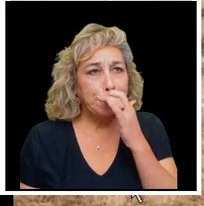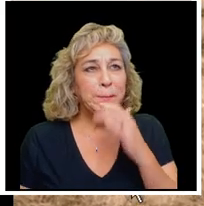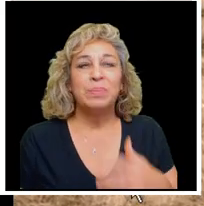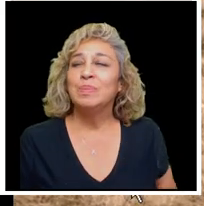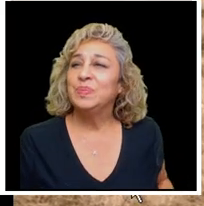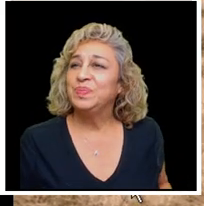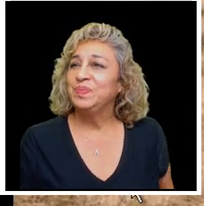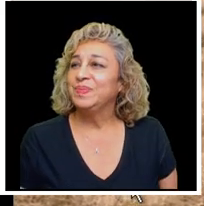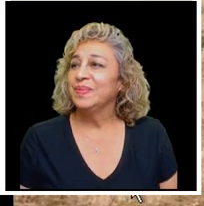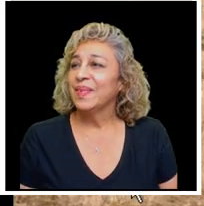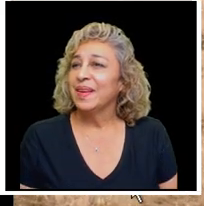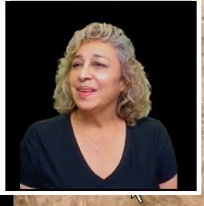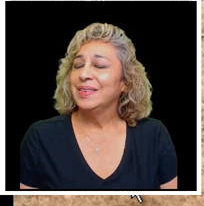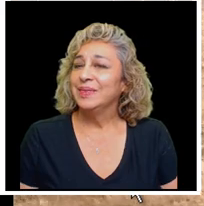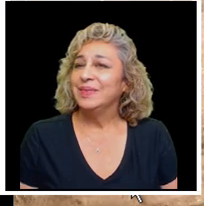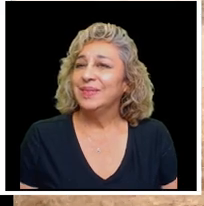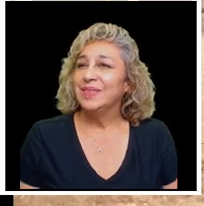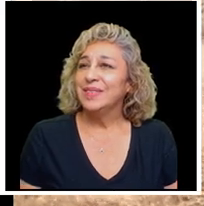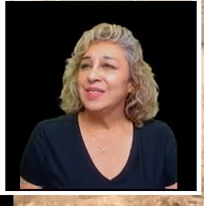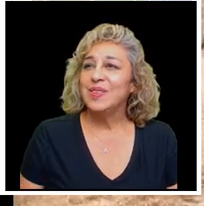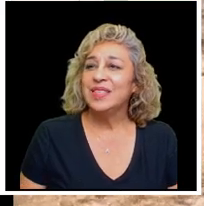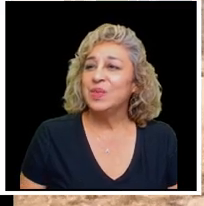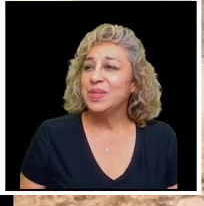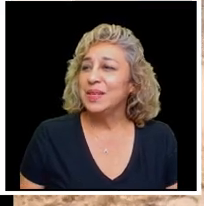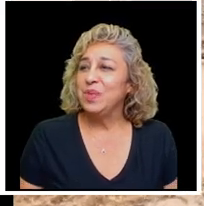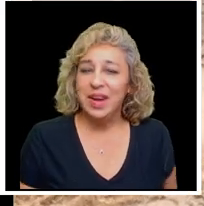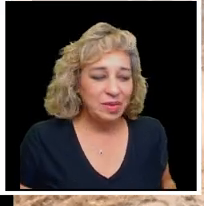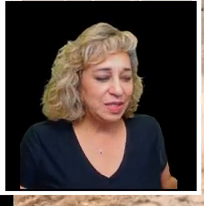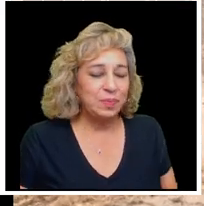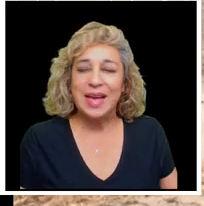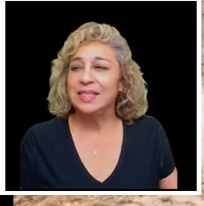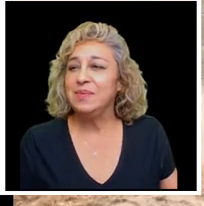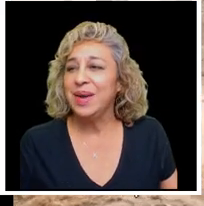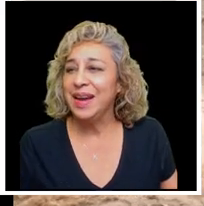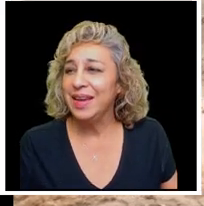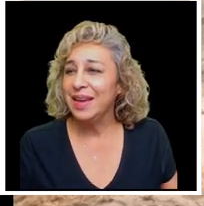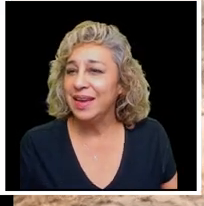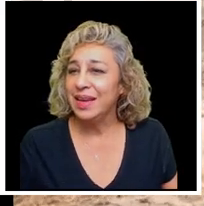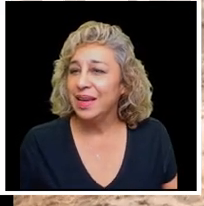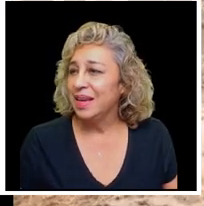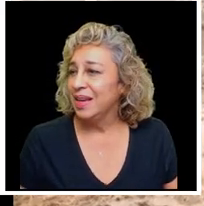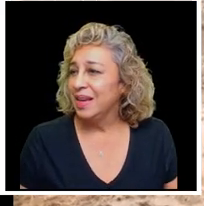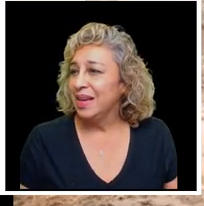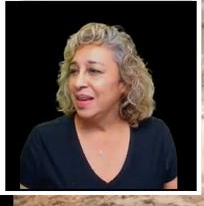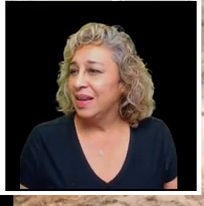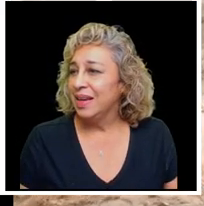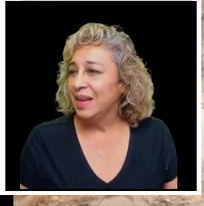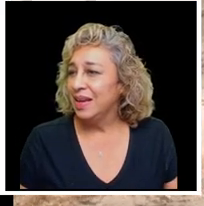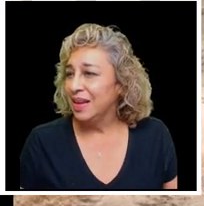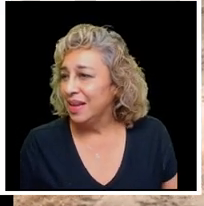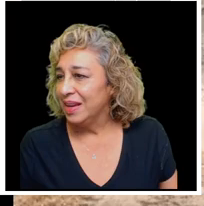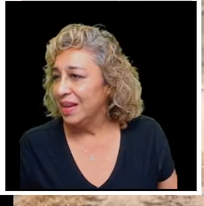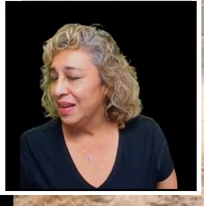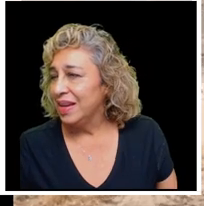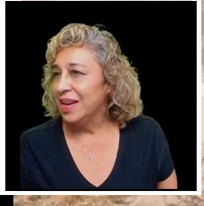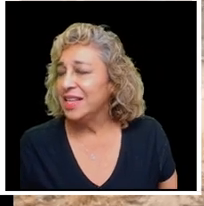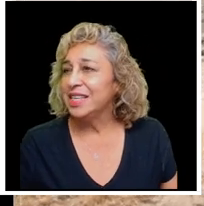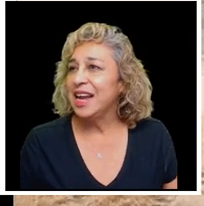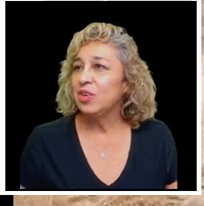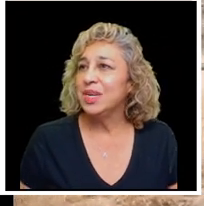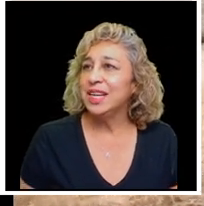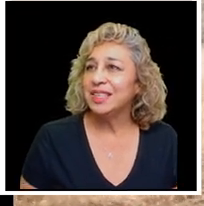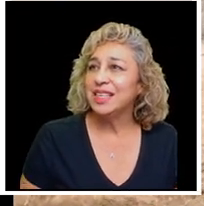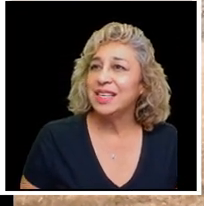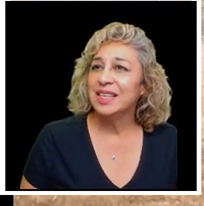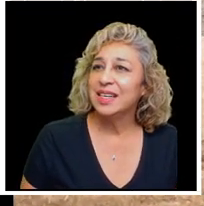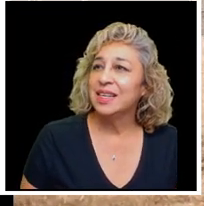Hasan's again so this was somewhere he was passing my it's